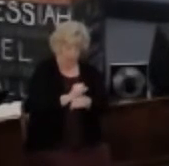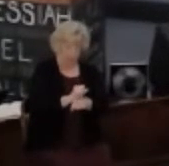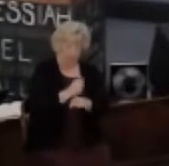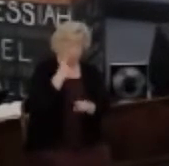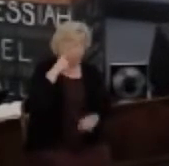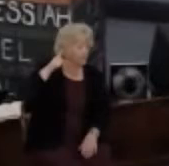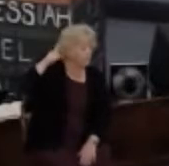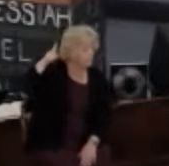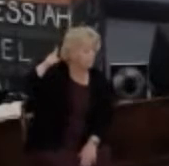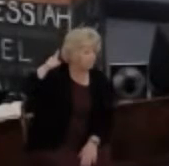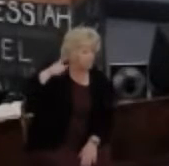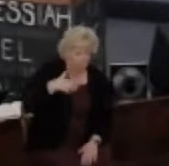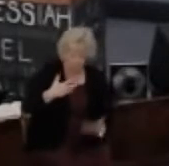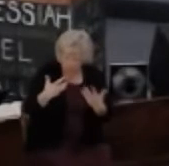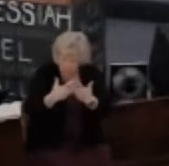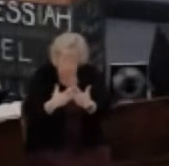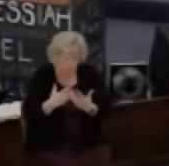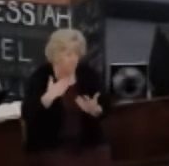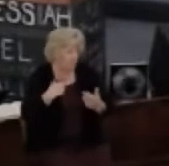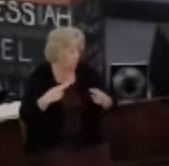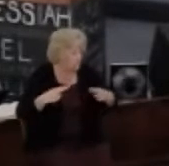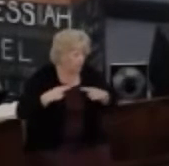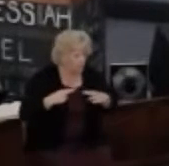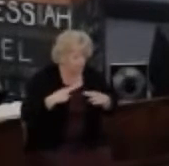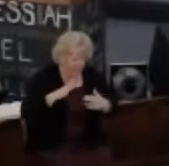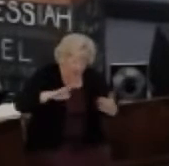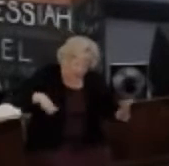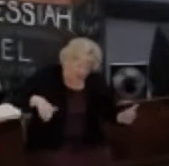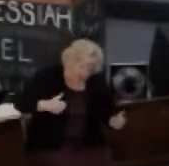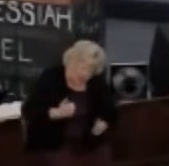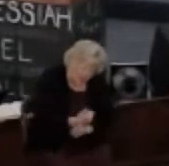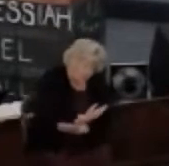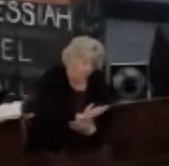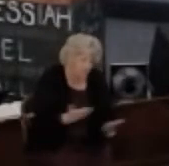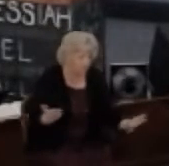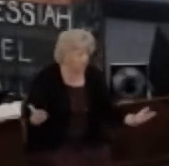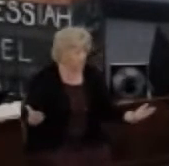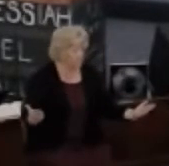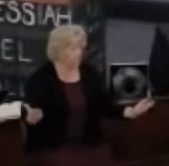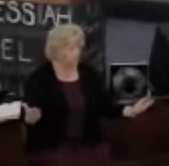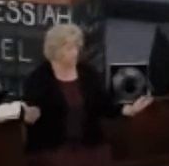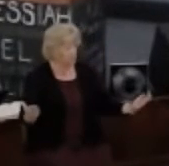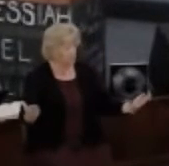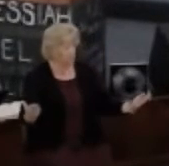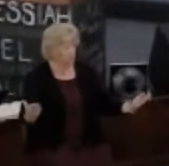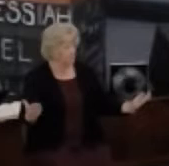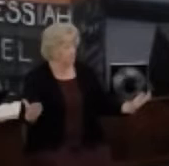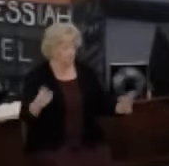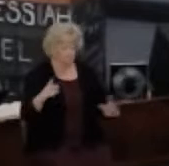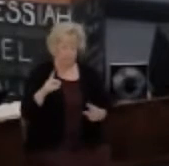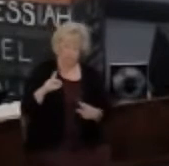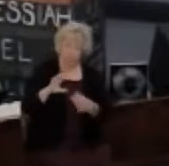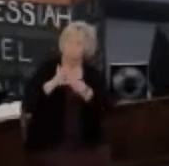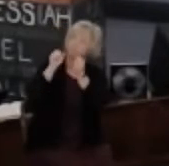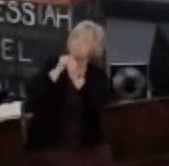choice of life partner, my retirement, my all being subject to the lordship of